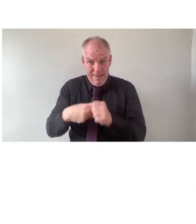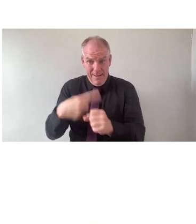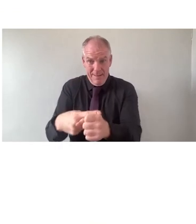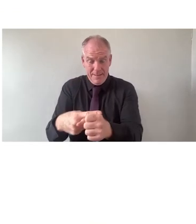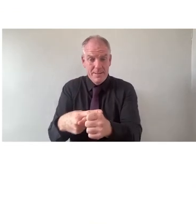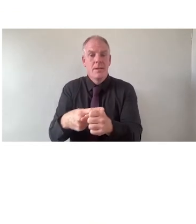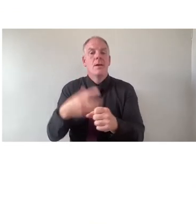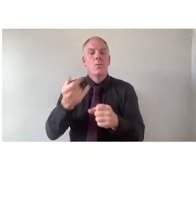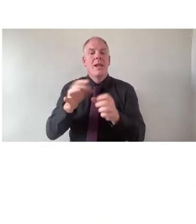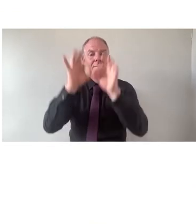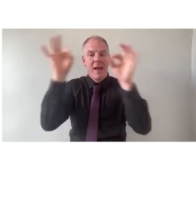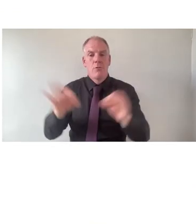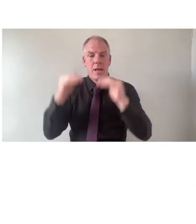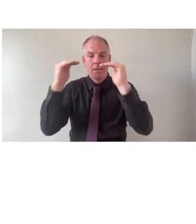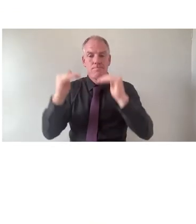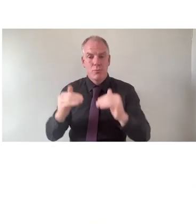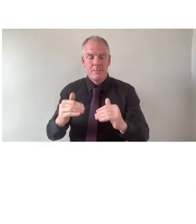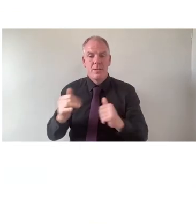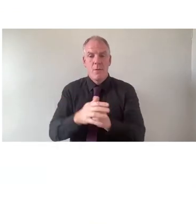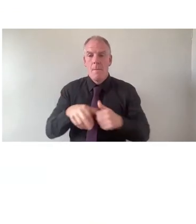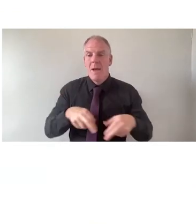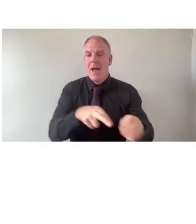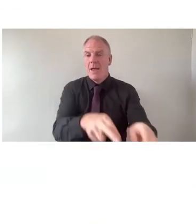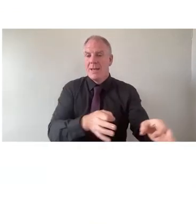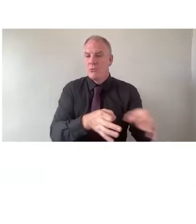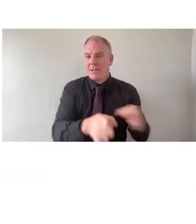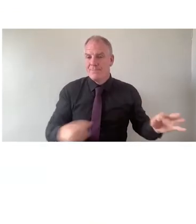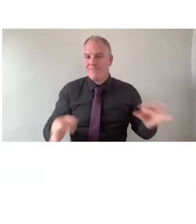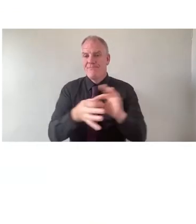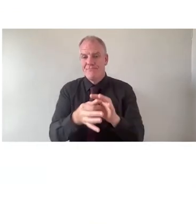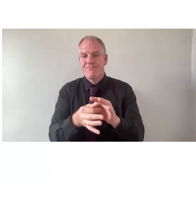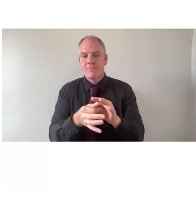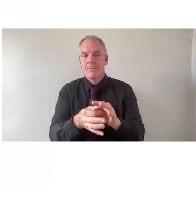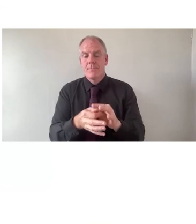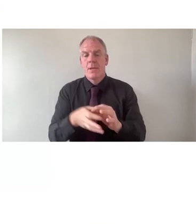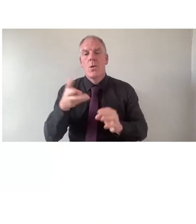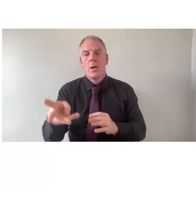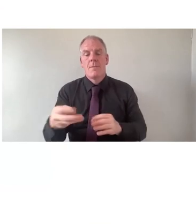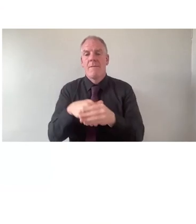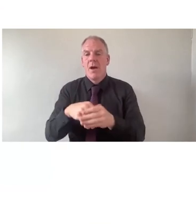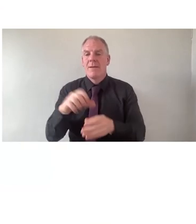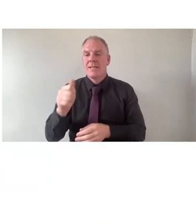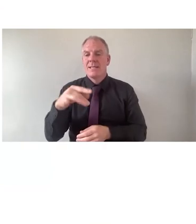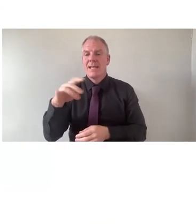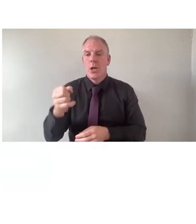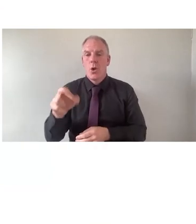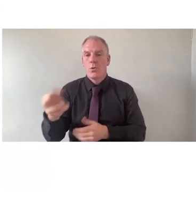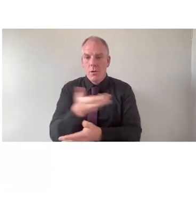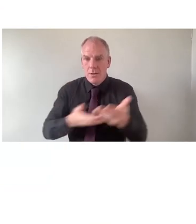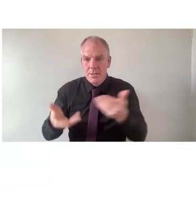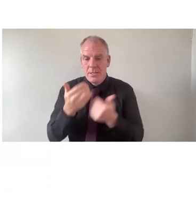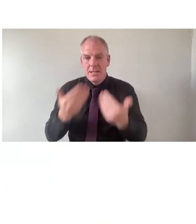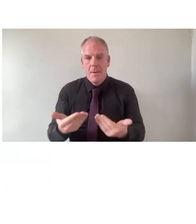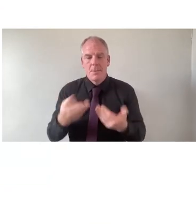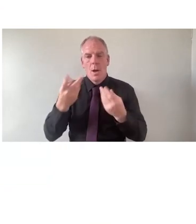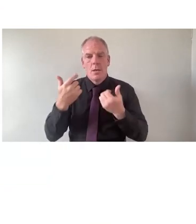with outlined principles provided on the pathway strategy, and it's subject to stakeholder consultation at the moment, with the objective of introducing that quite rapidly.